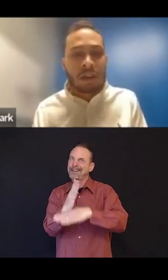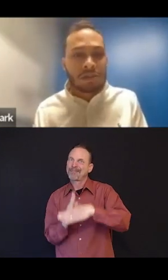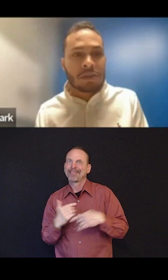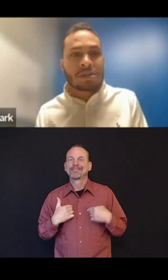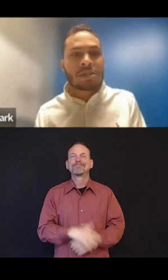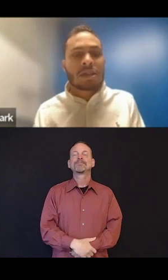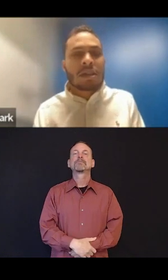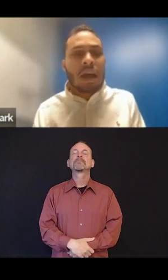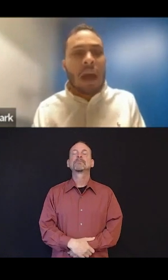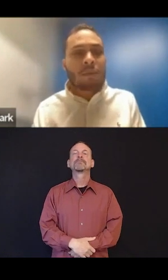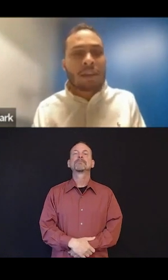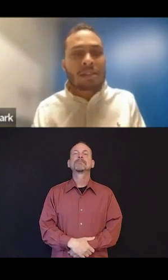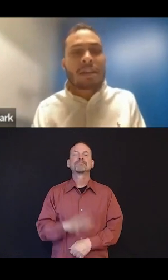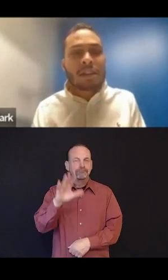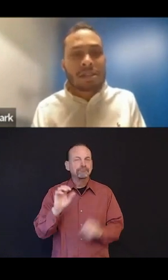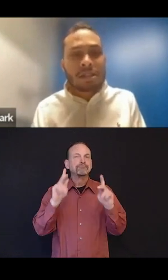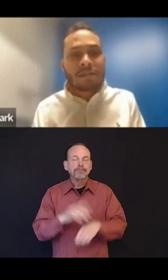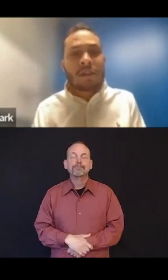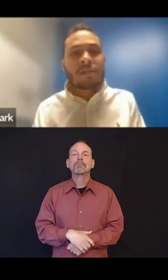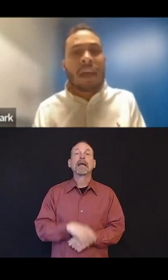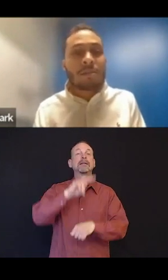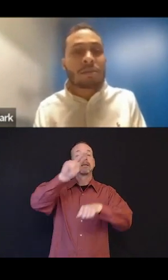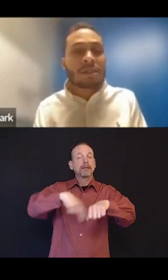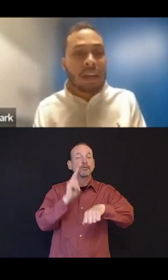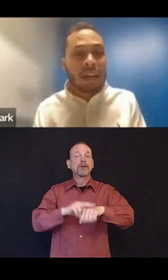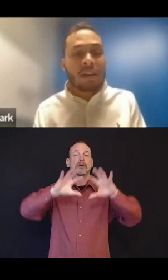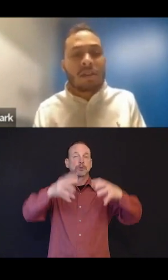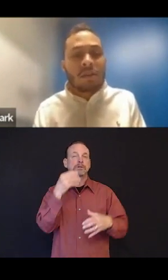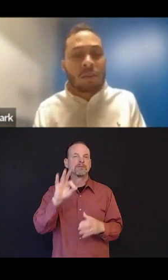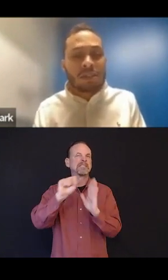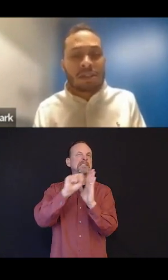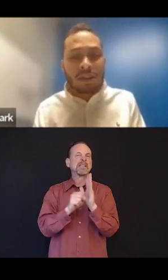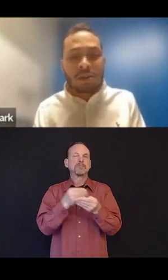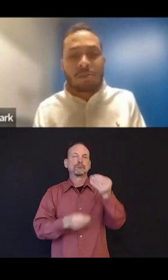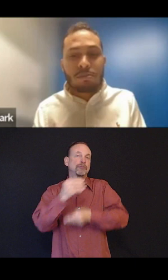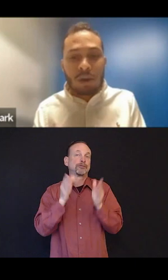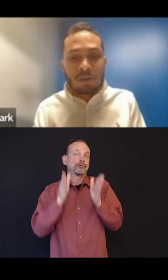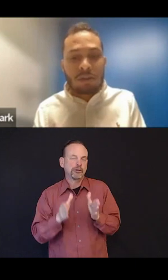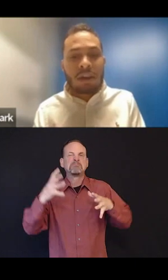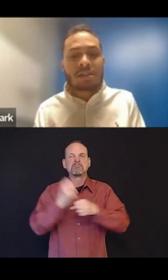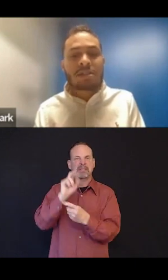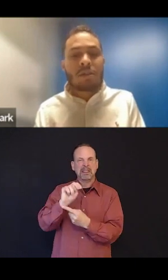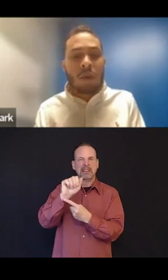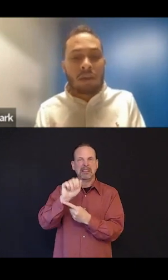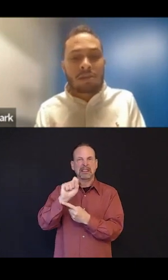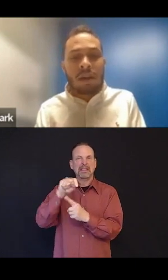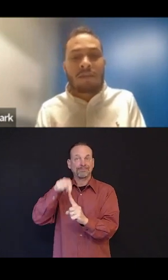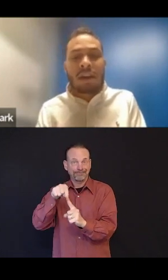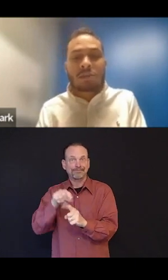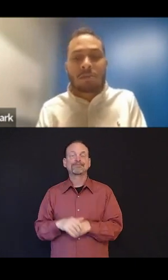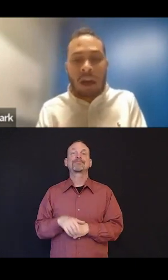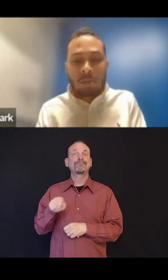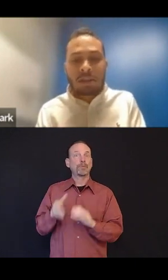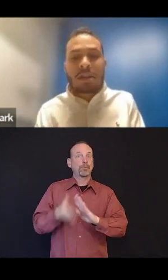State Treasurers operates the initiative of ABLE Today, which is here to promote and raise awareness